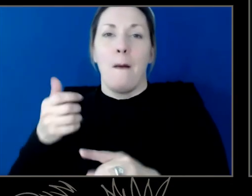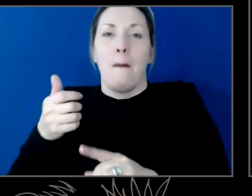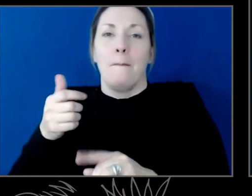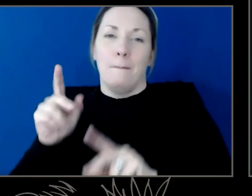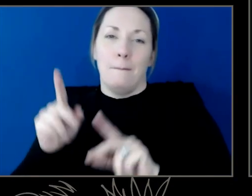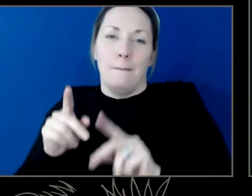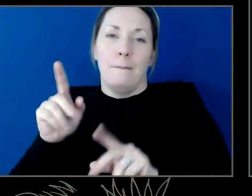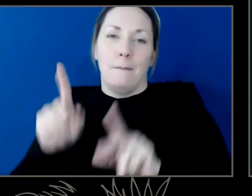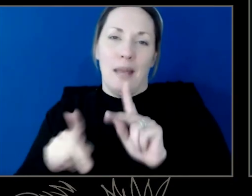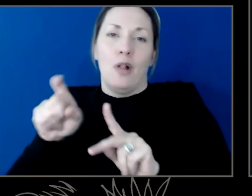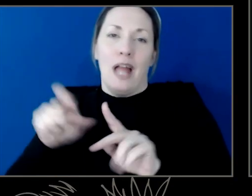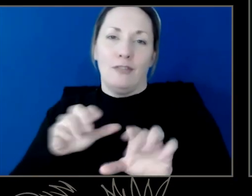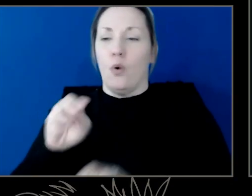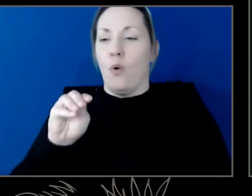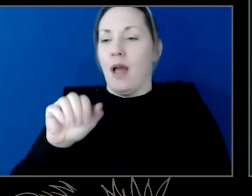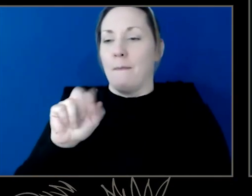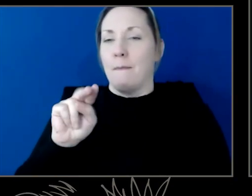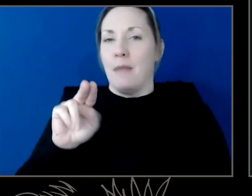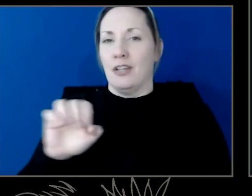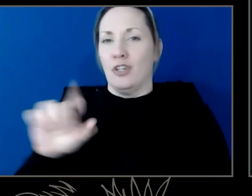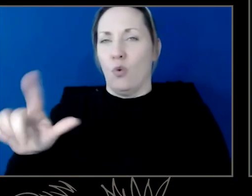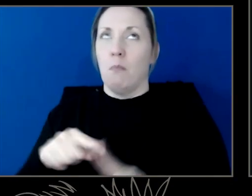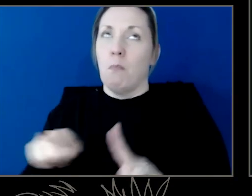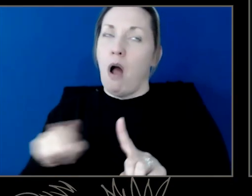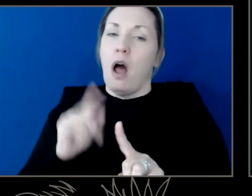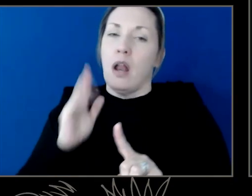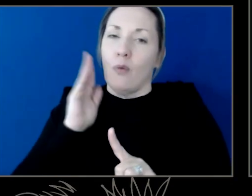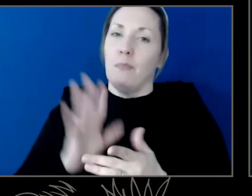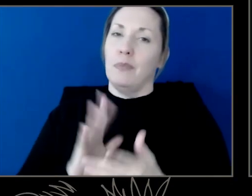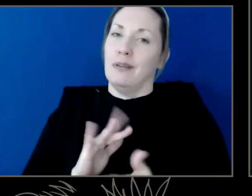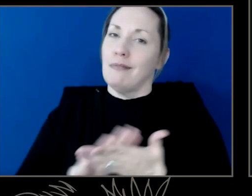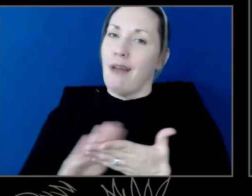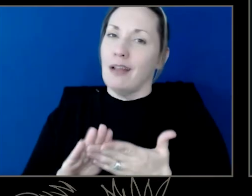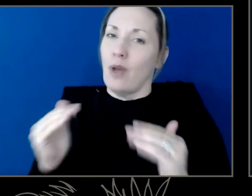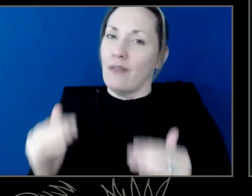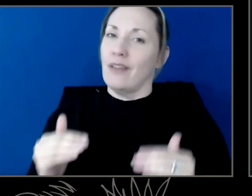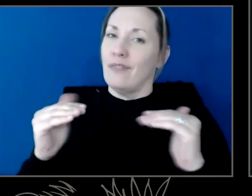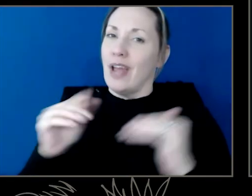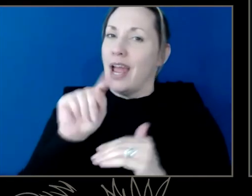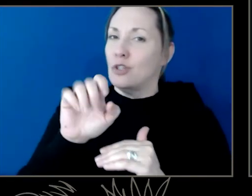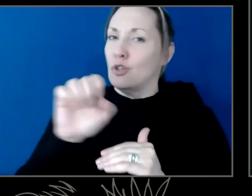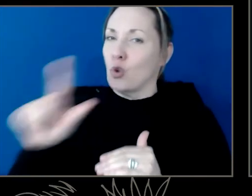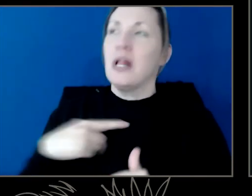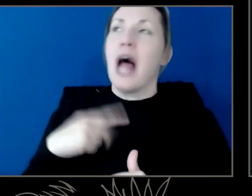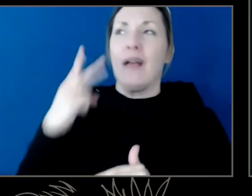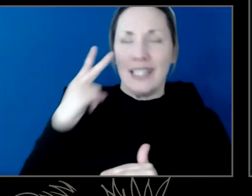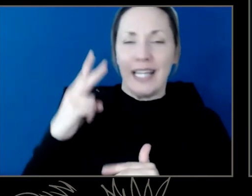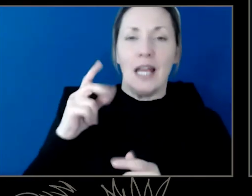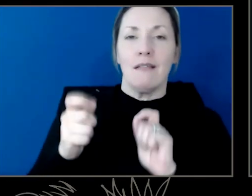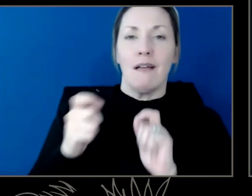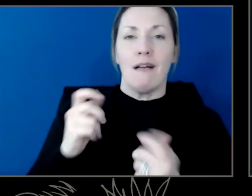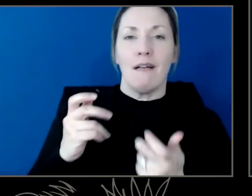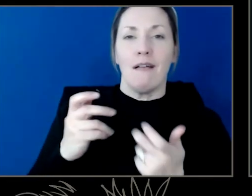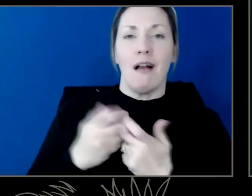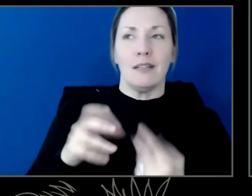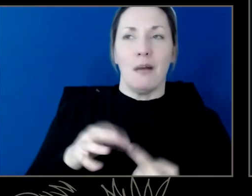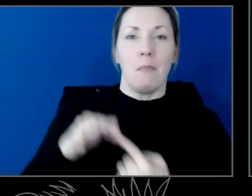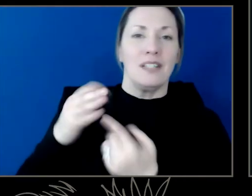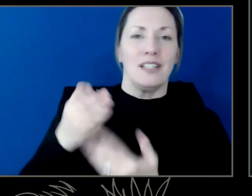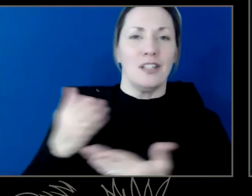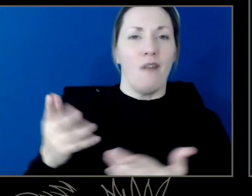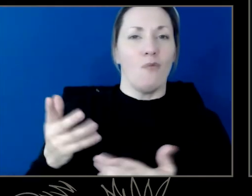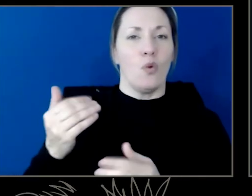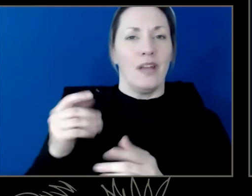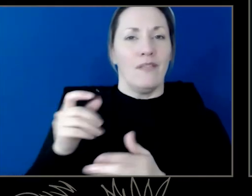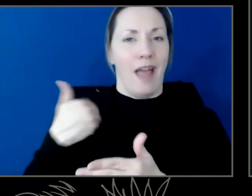bit more advanced tooling for that. I've seen some custom stuff that we've written on previous teams, and I'm actually very curious if folks